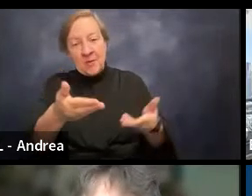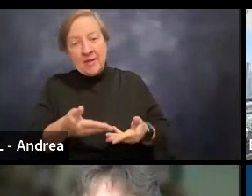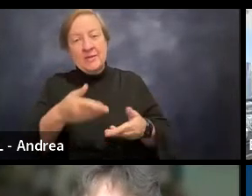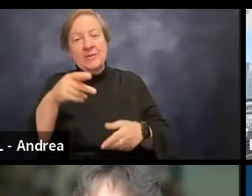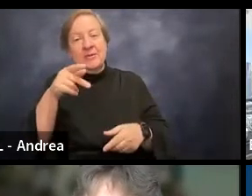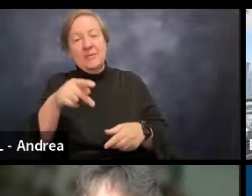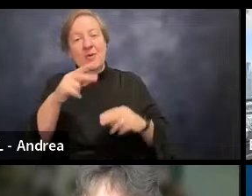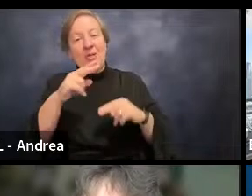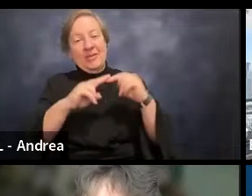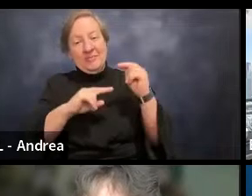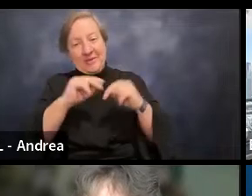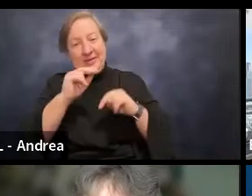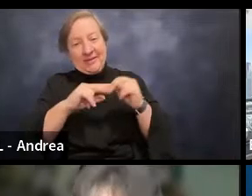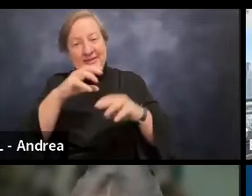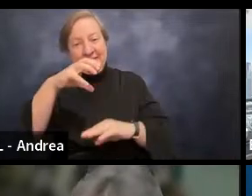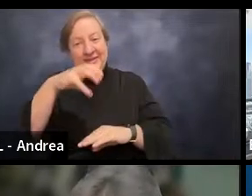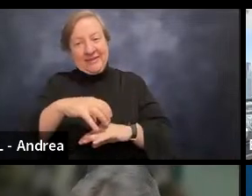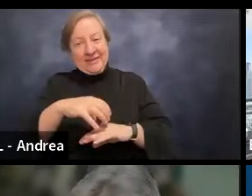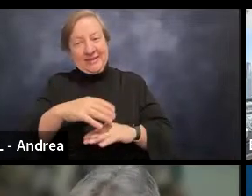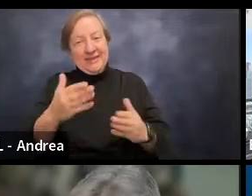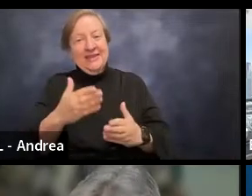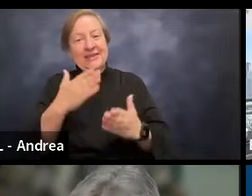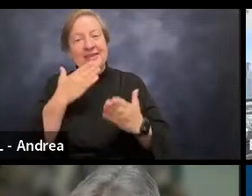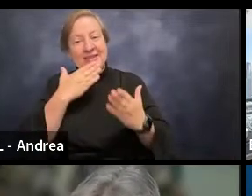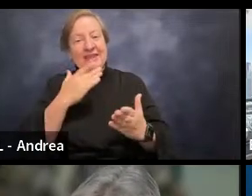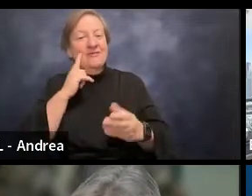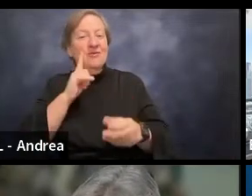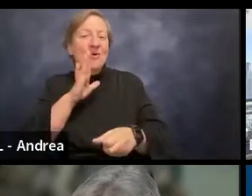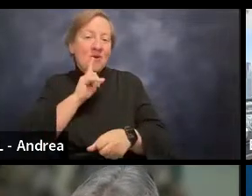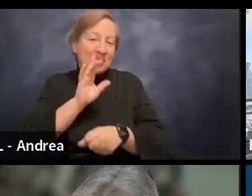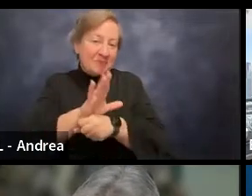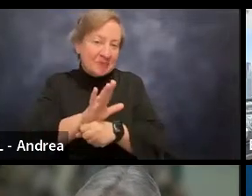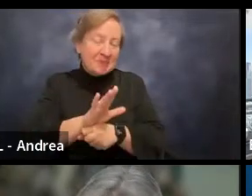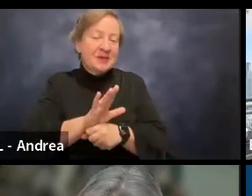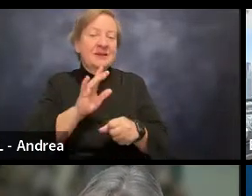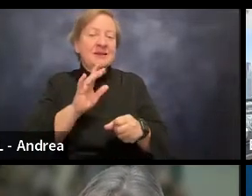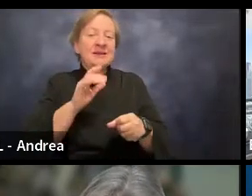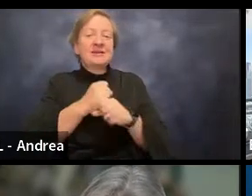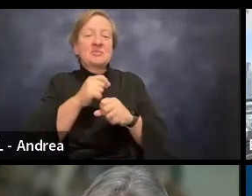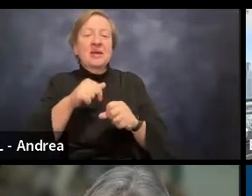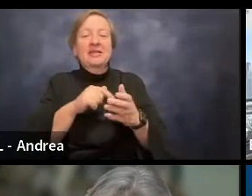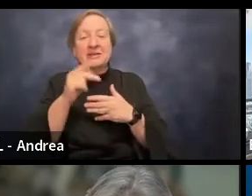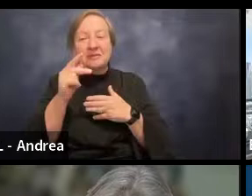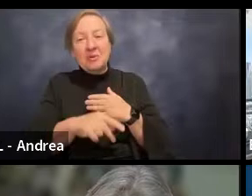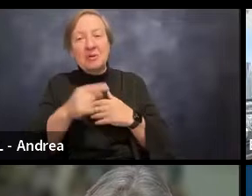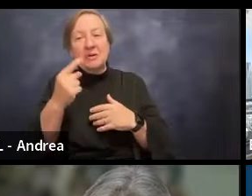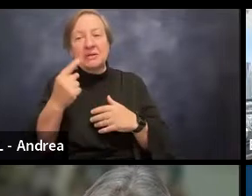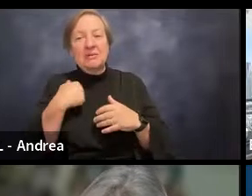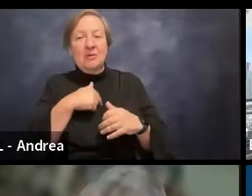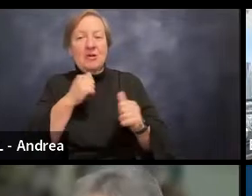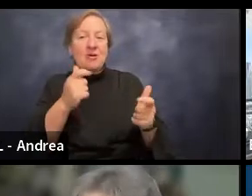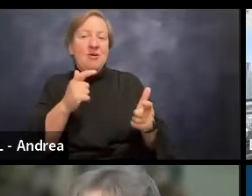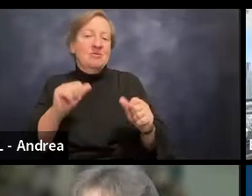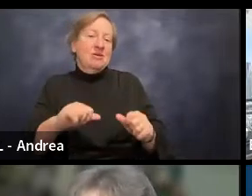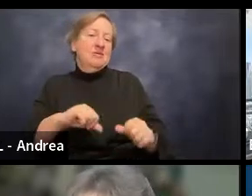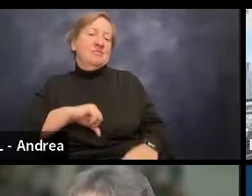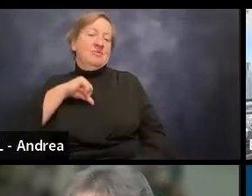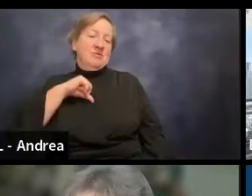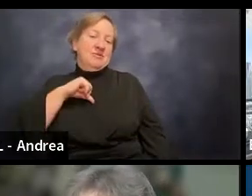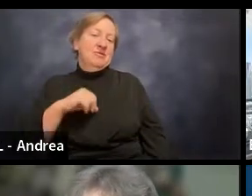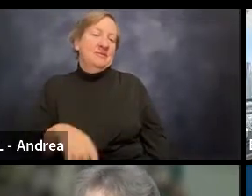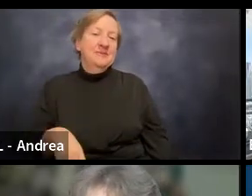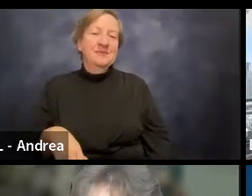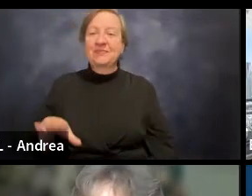Portland building, and I thank you for your commitment to making this program something we all can be proud of.